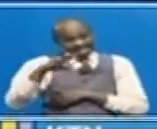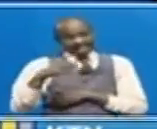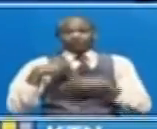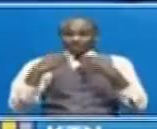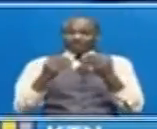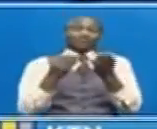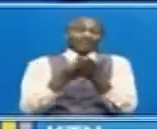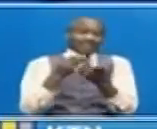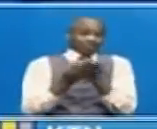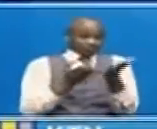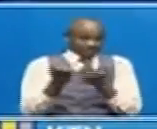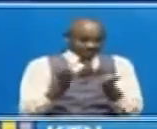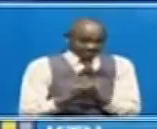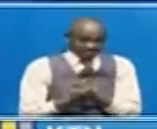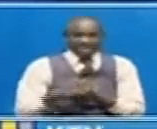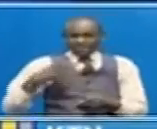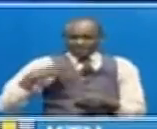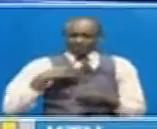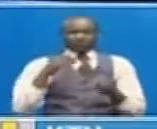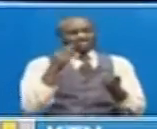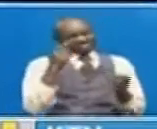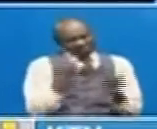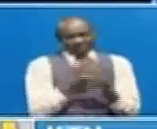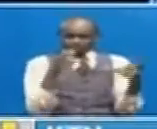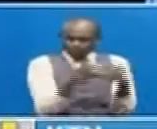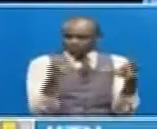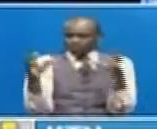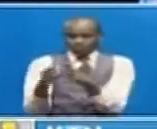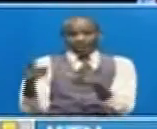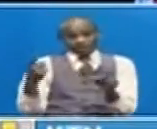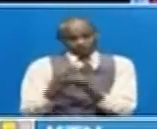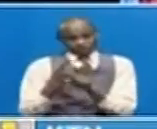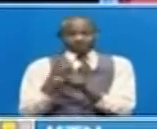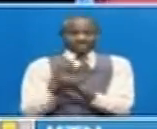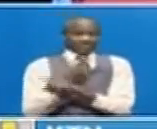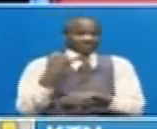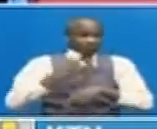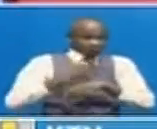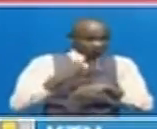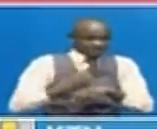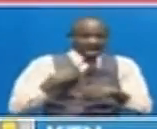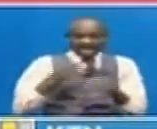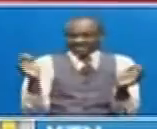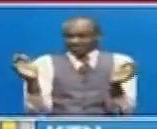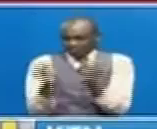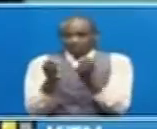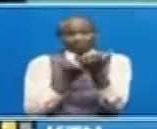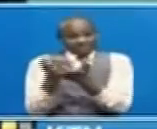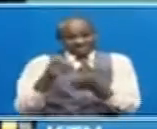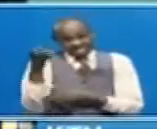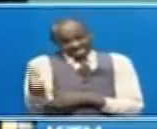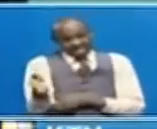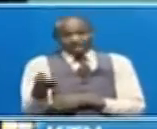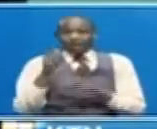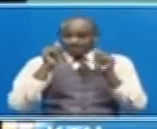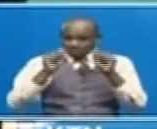financial services. Marginalized communities and institutions, including pastoralist communities and micro, small and medium enterprises,